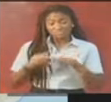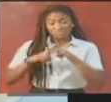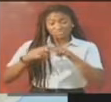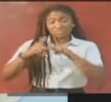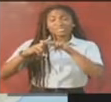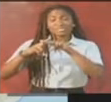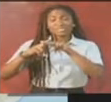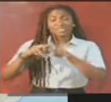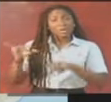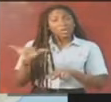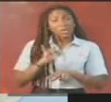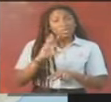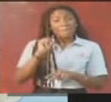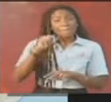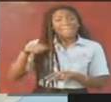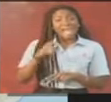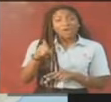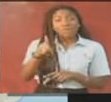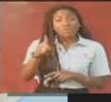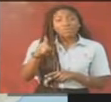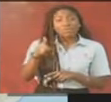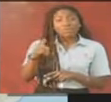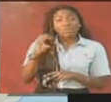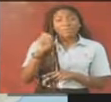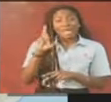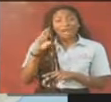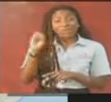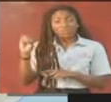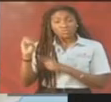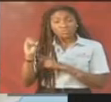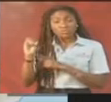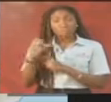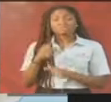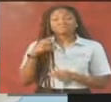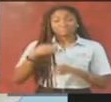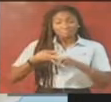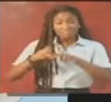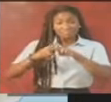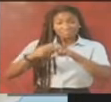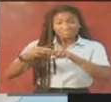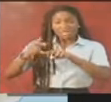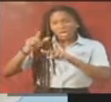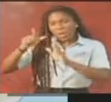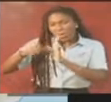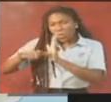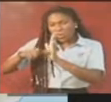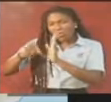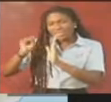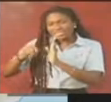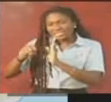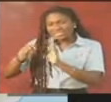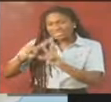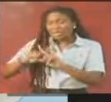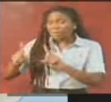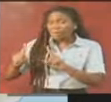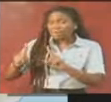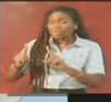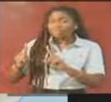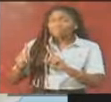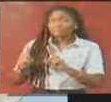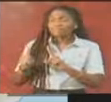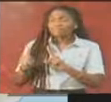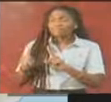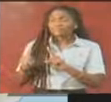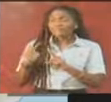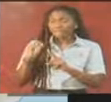County Nariva-Mayaro and St. Andrew St. David, though the numbers of cases are low there, what we are seeing is that in Nariva-Mayaro,